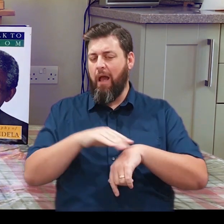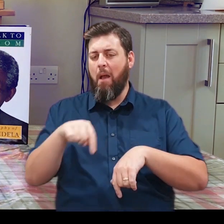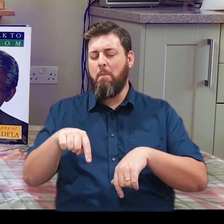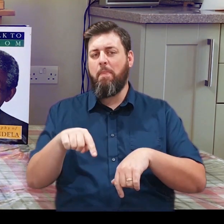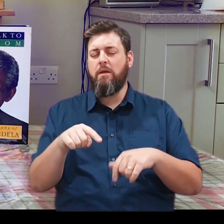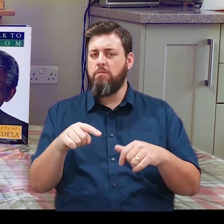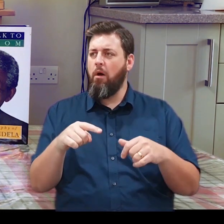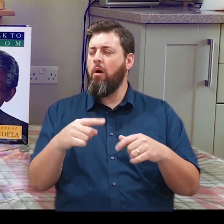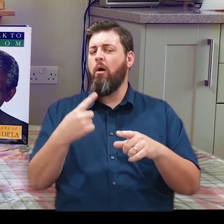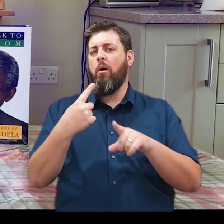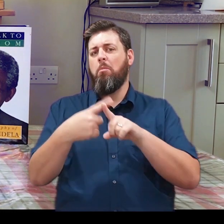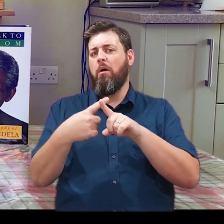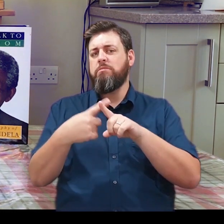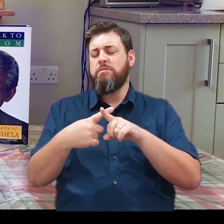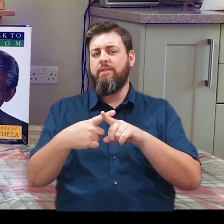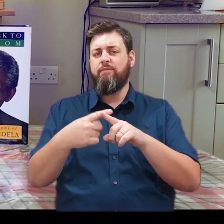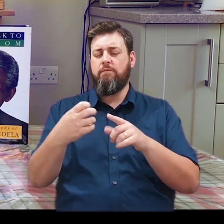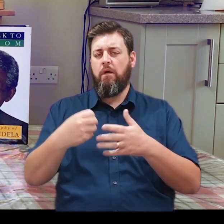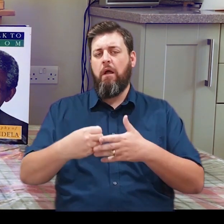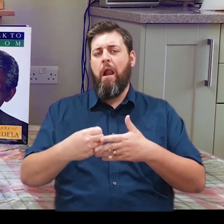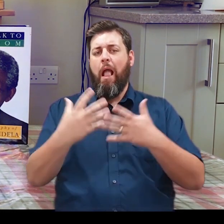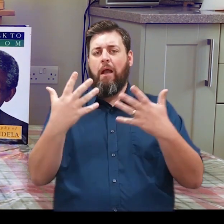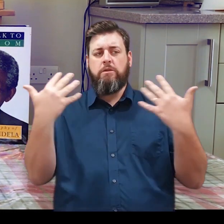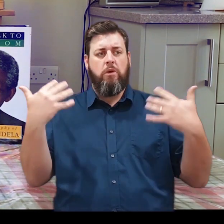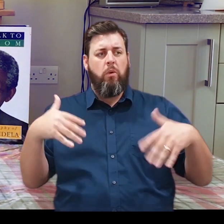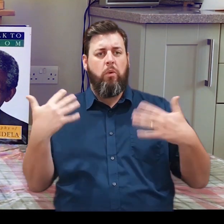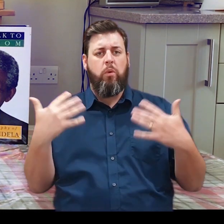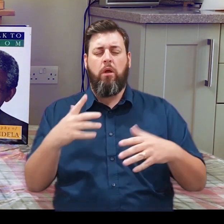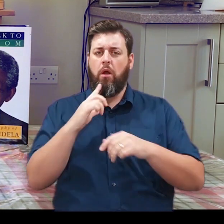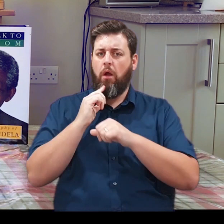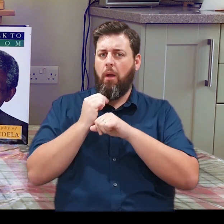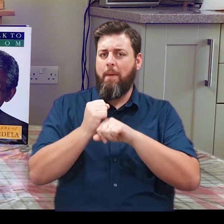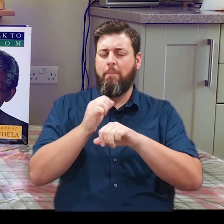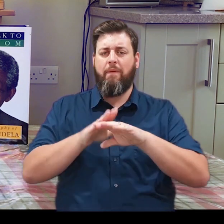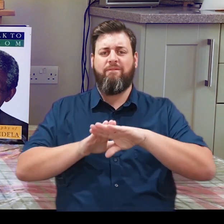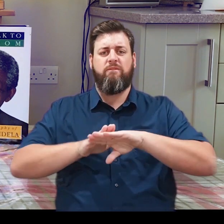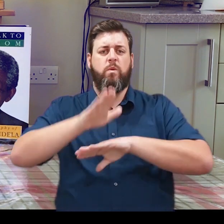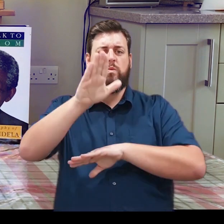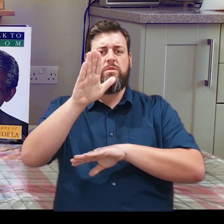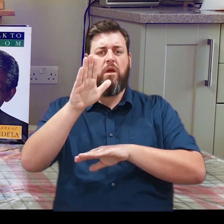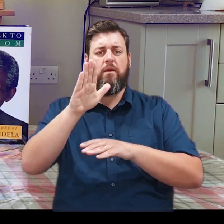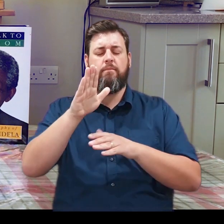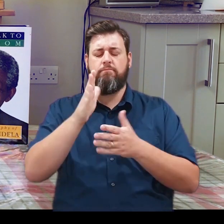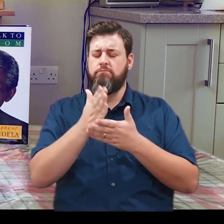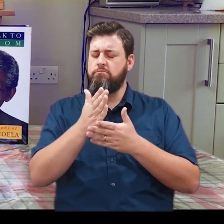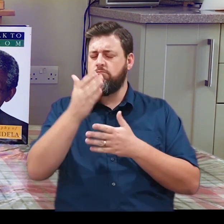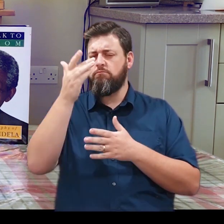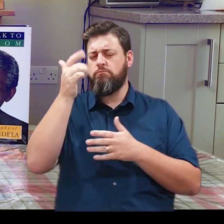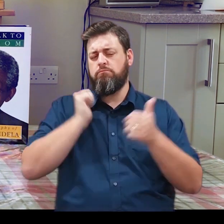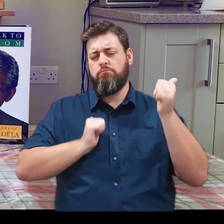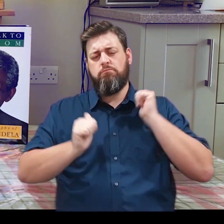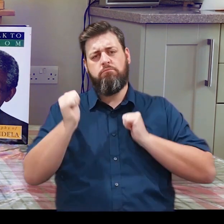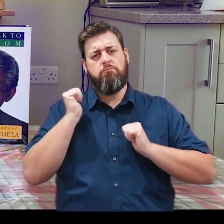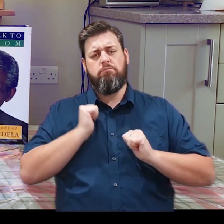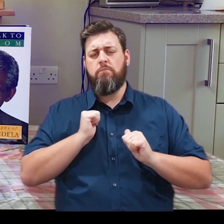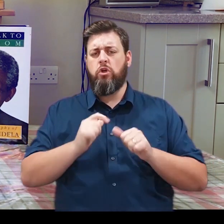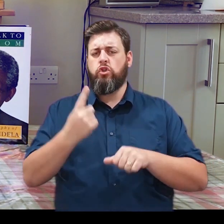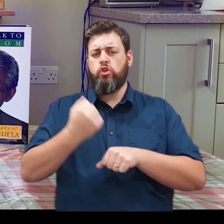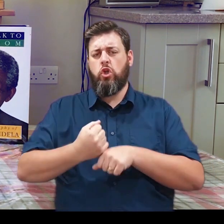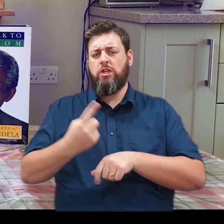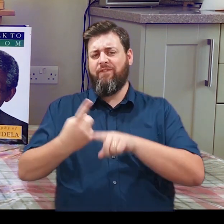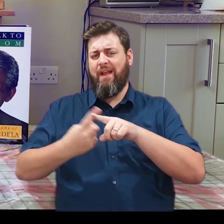of commitment to the future. And it's a great privilege that the Church of England can be involved, and